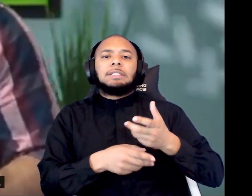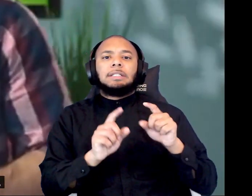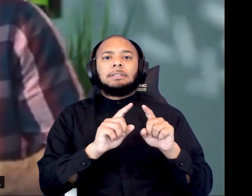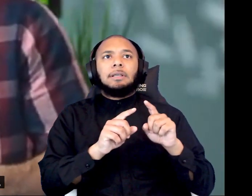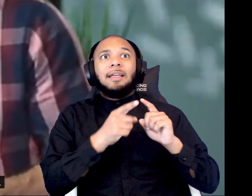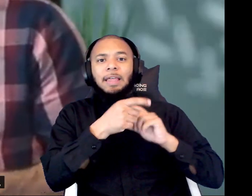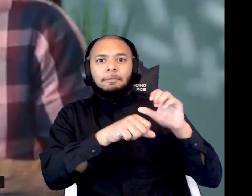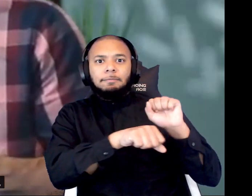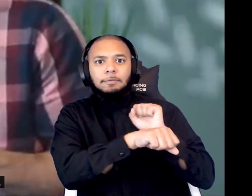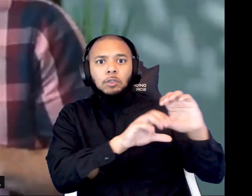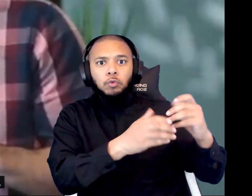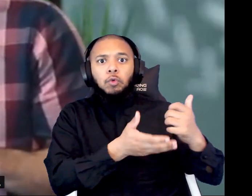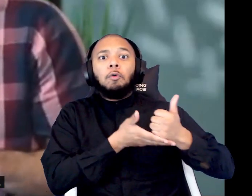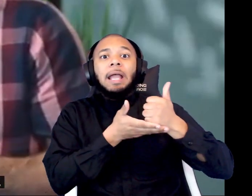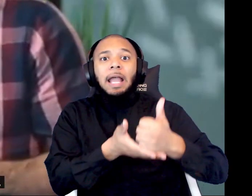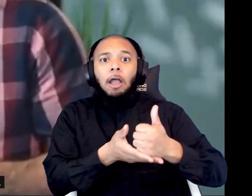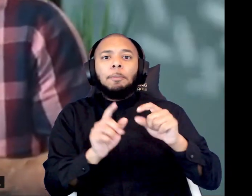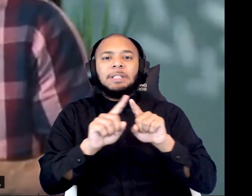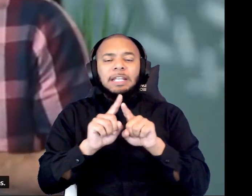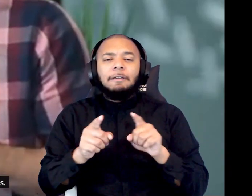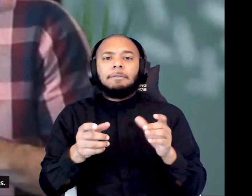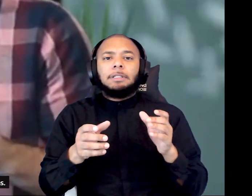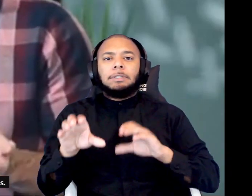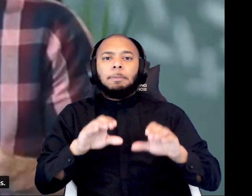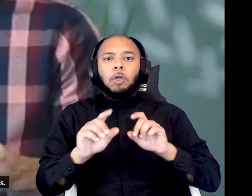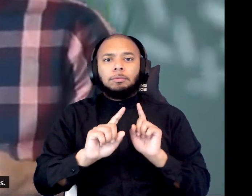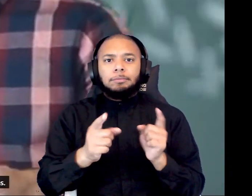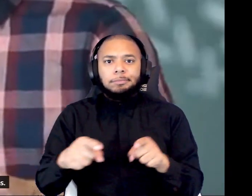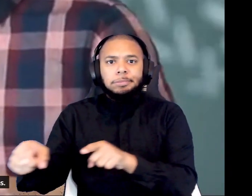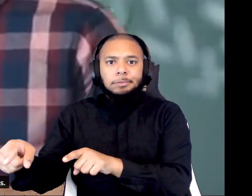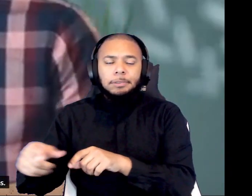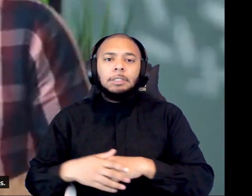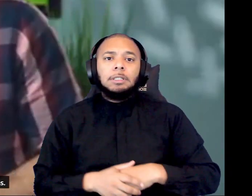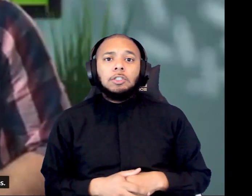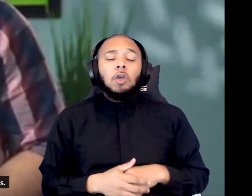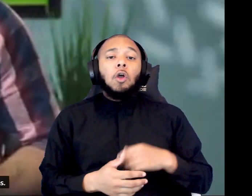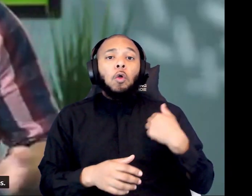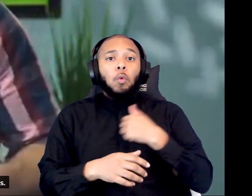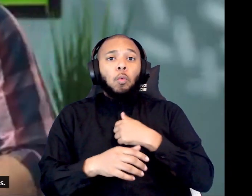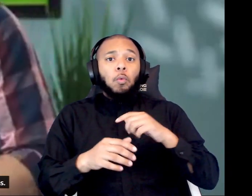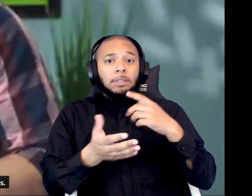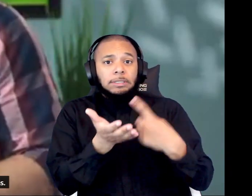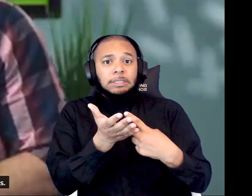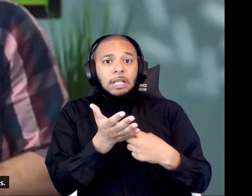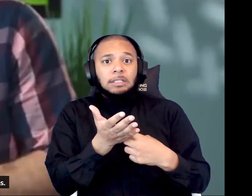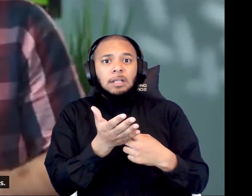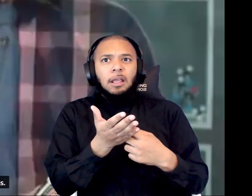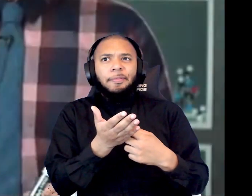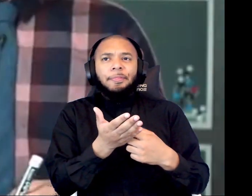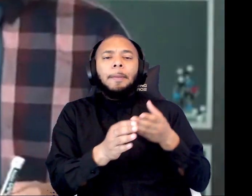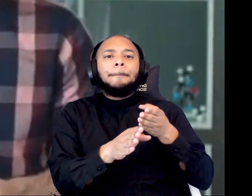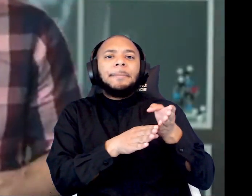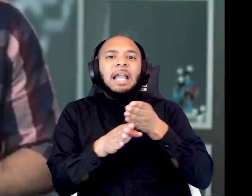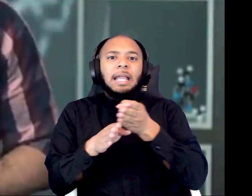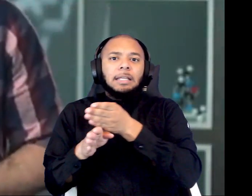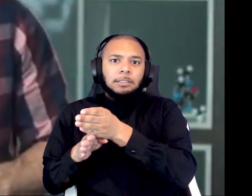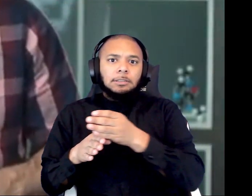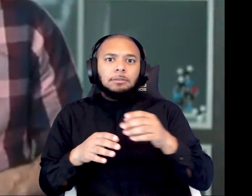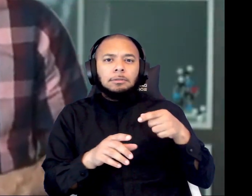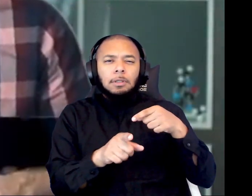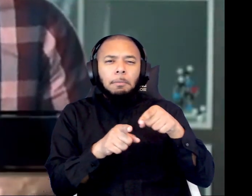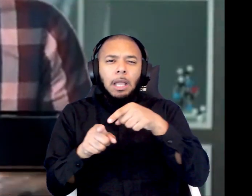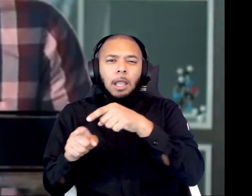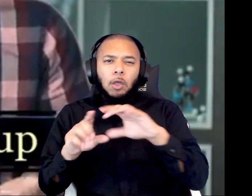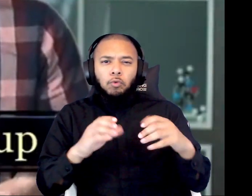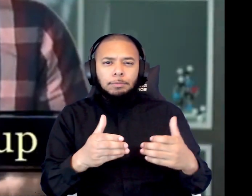at all of the different functional groups, the major ones that we find attached to these carbon skeletons. The first group that we're going to